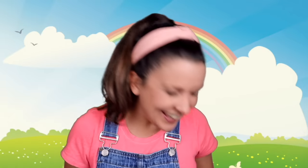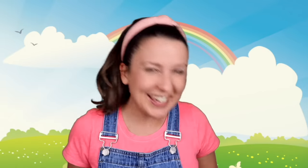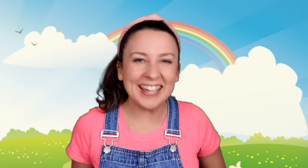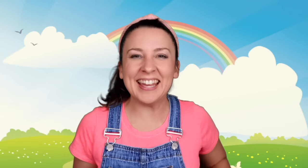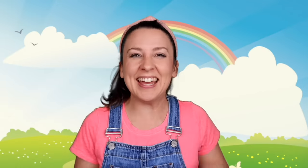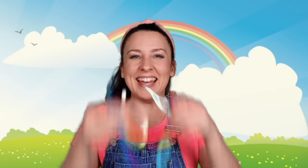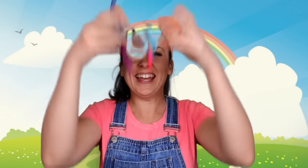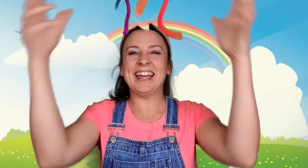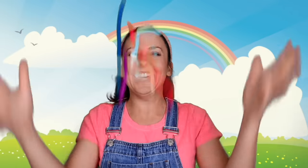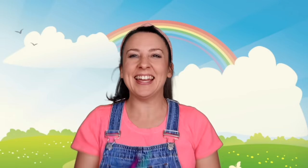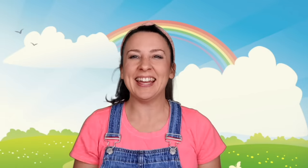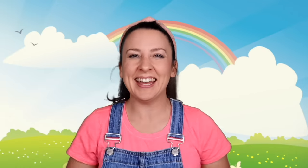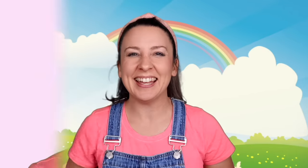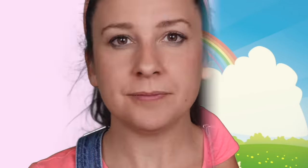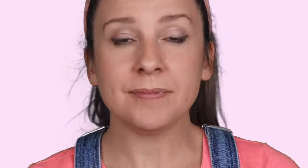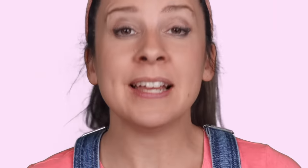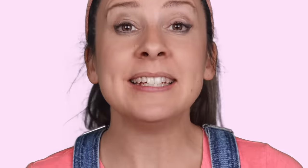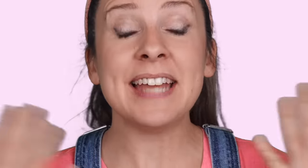silly!